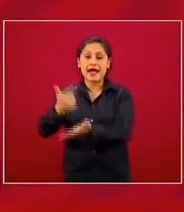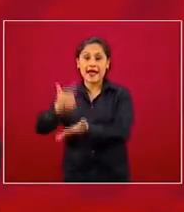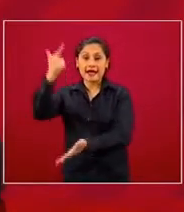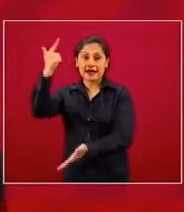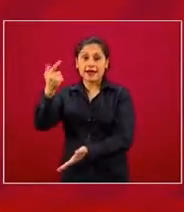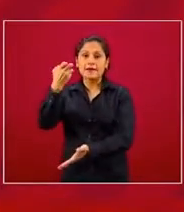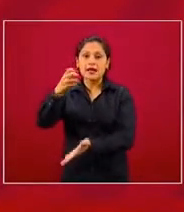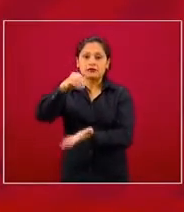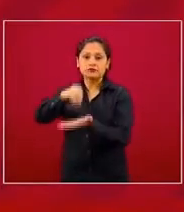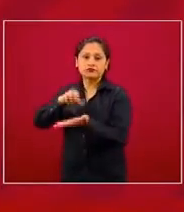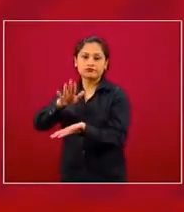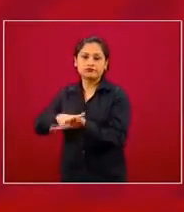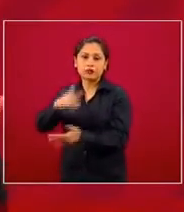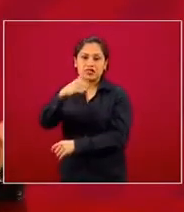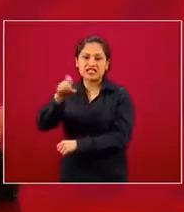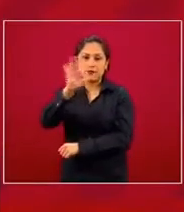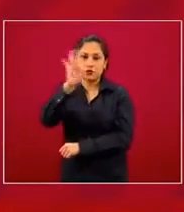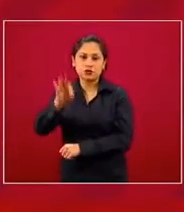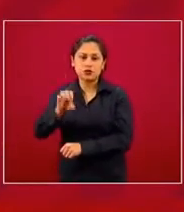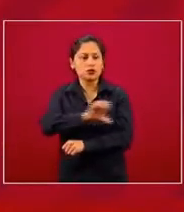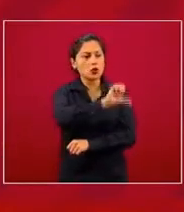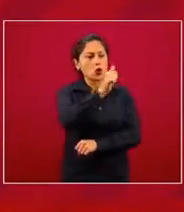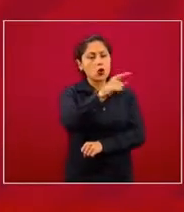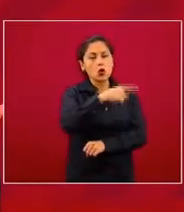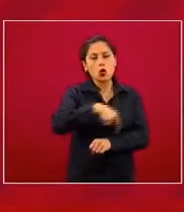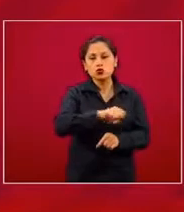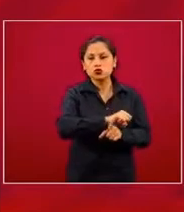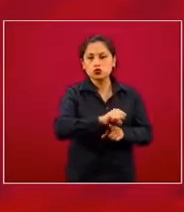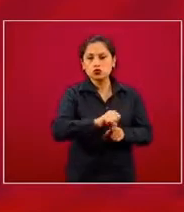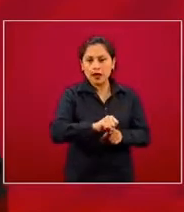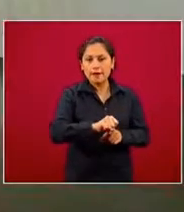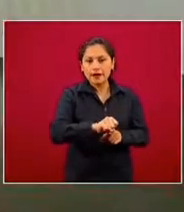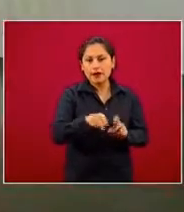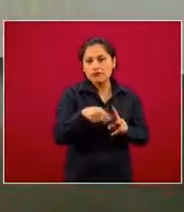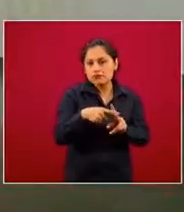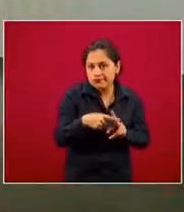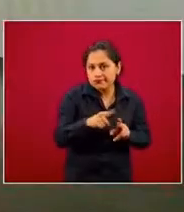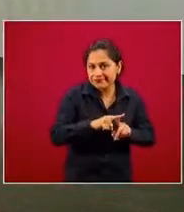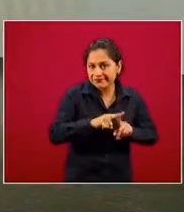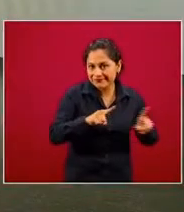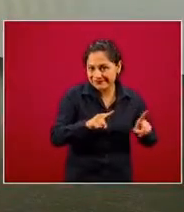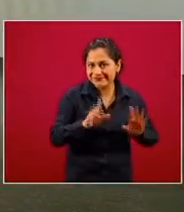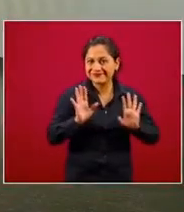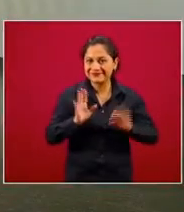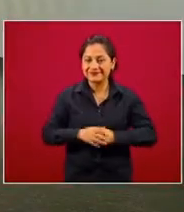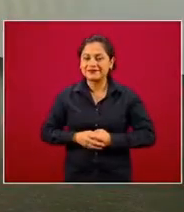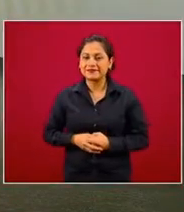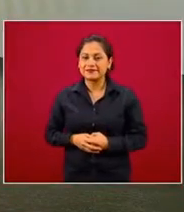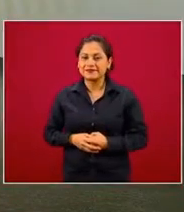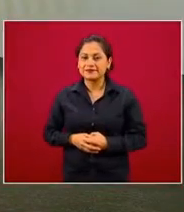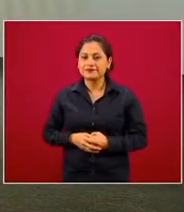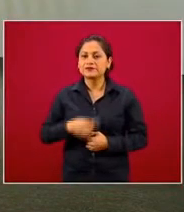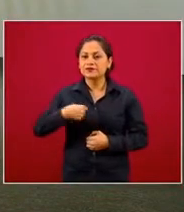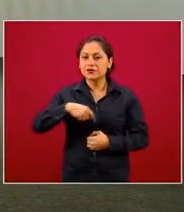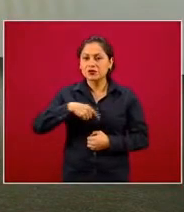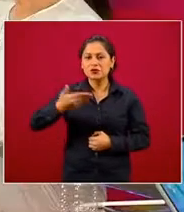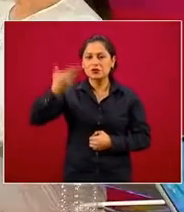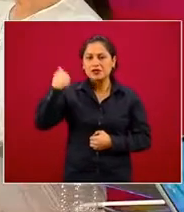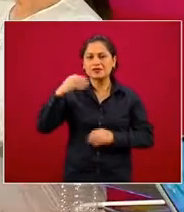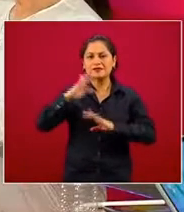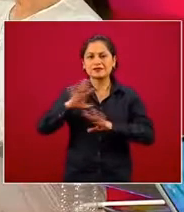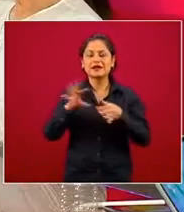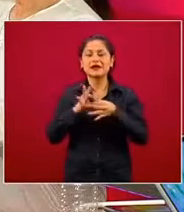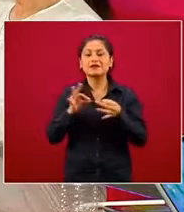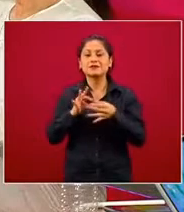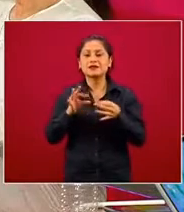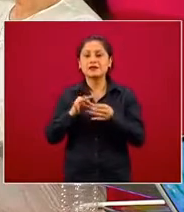100%. We do know from the very beginning that there is a big number of the population that I hope that